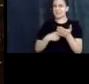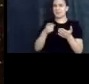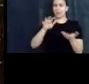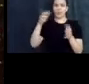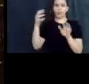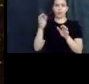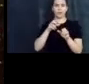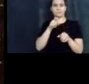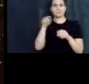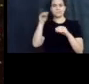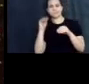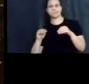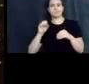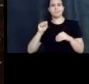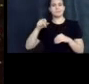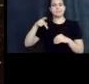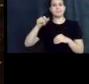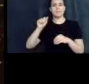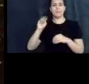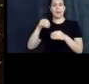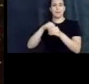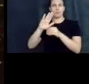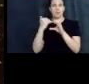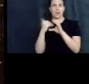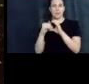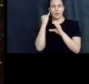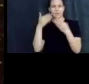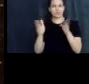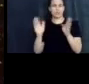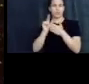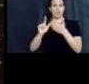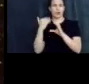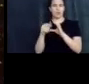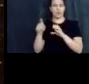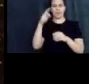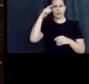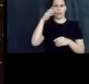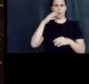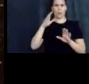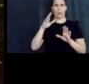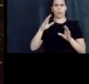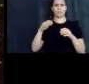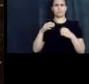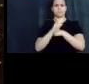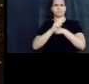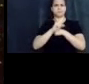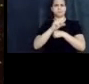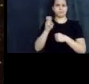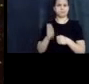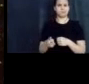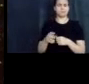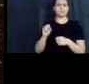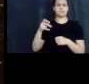will go there if it's like a general Lamar email address. You will also receive, I believe it's a monthly notification if